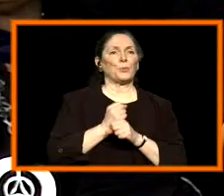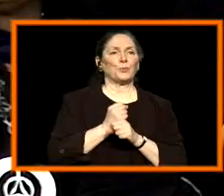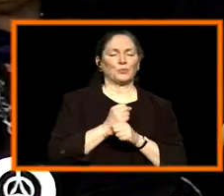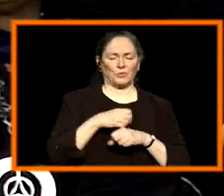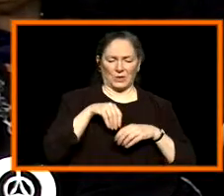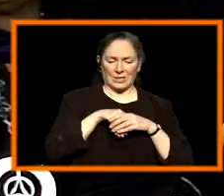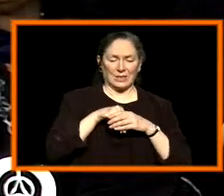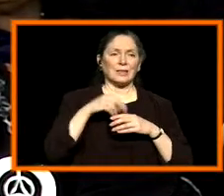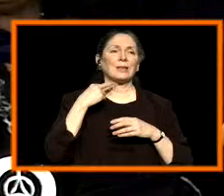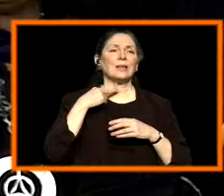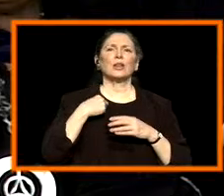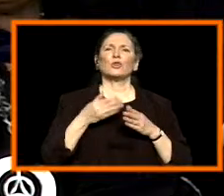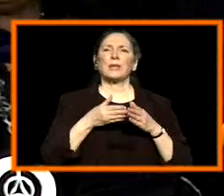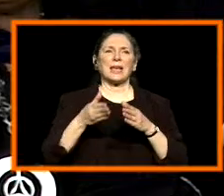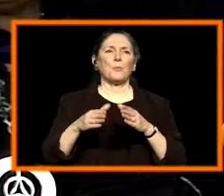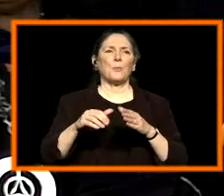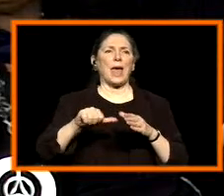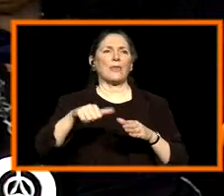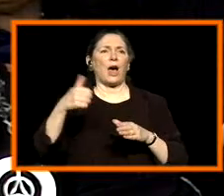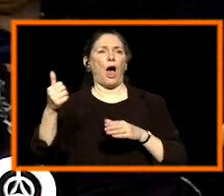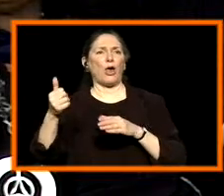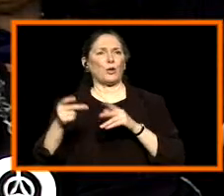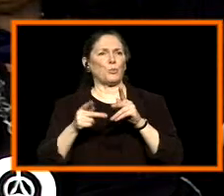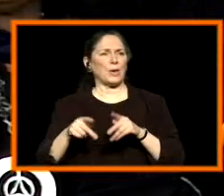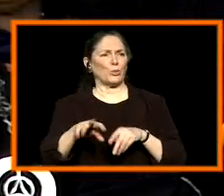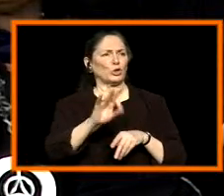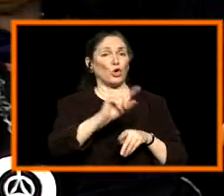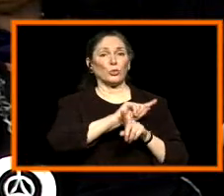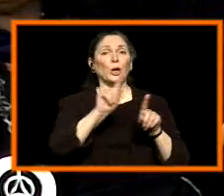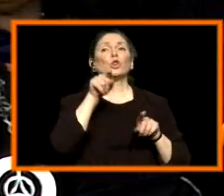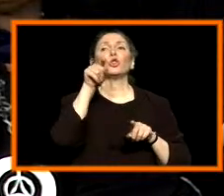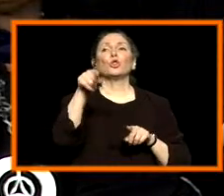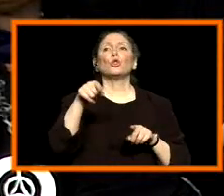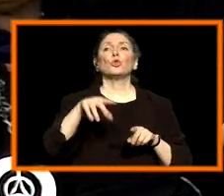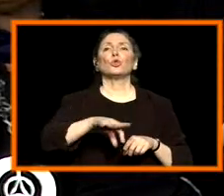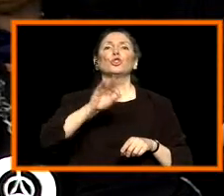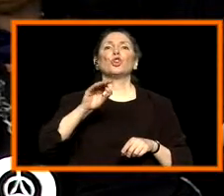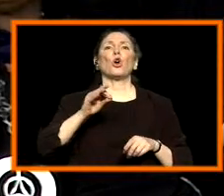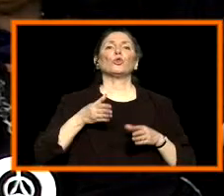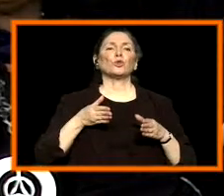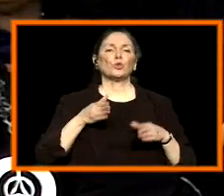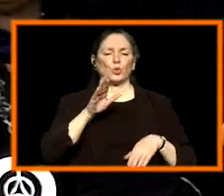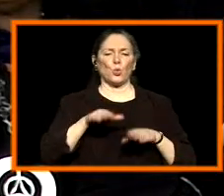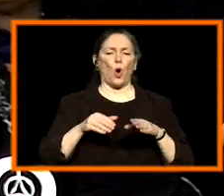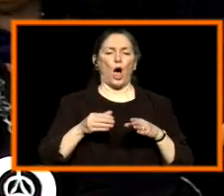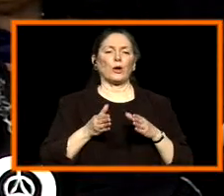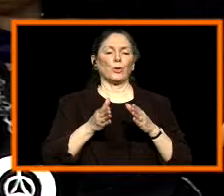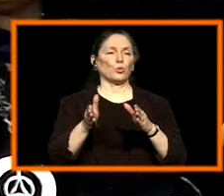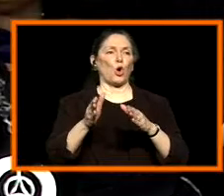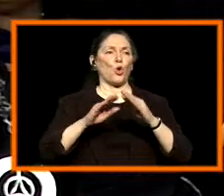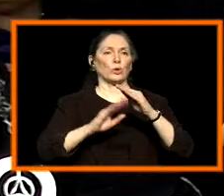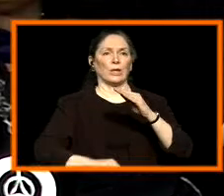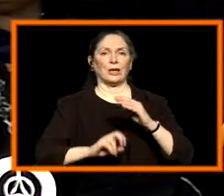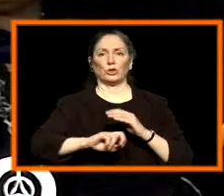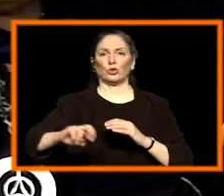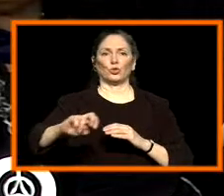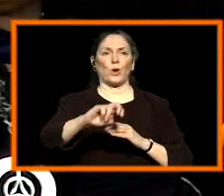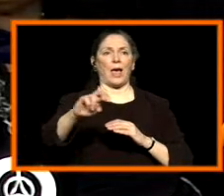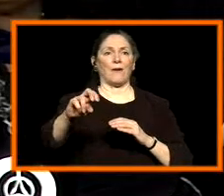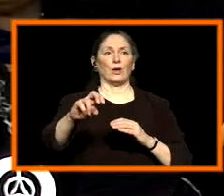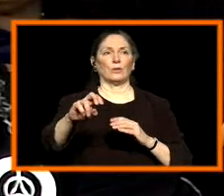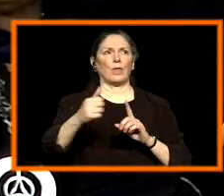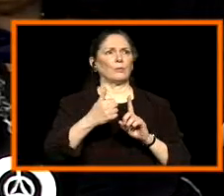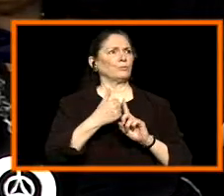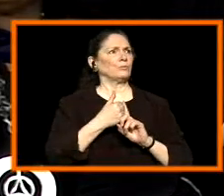take a path that has been defined by others, but you chose to walk the road less traveled. Then it